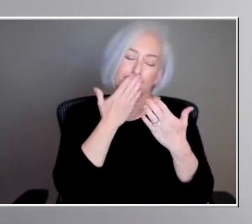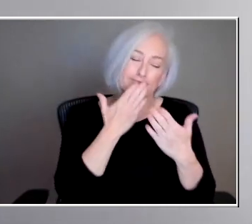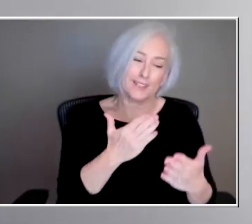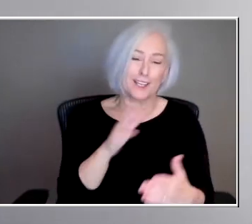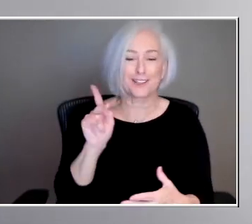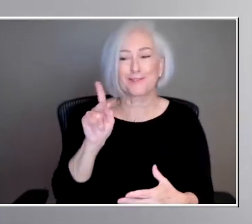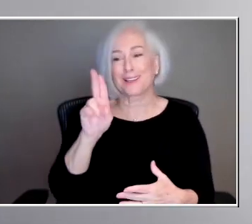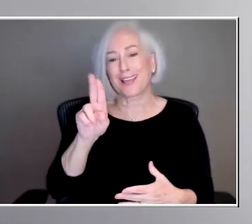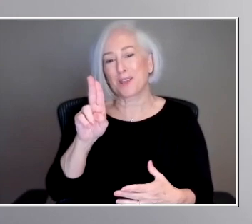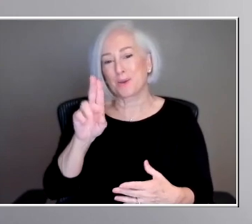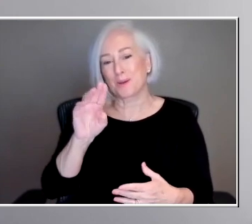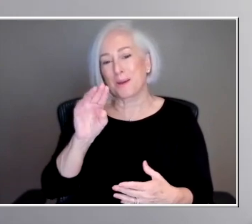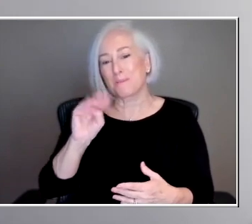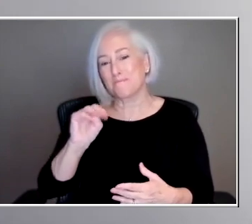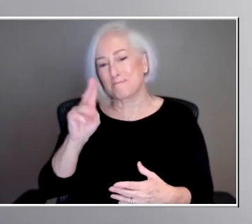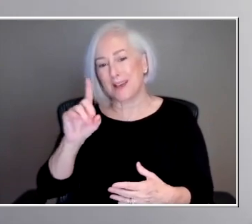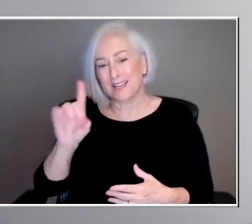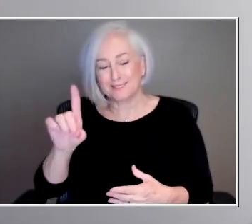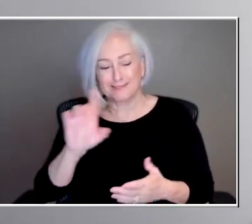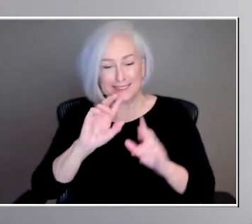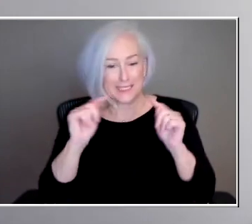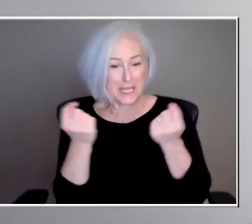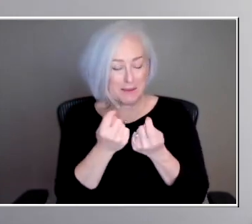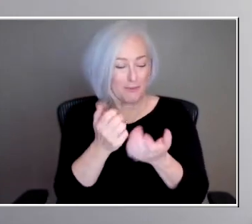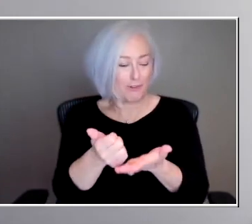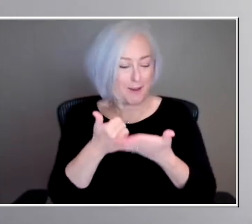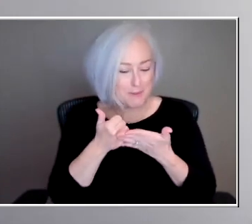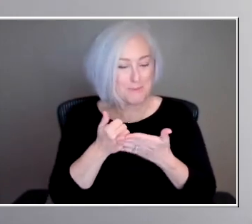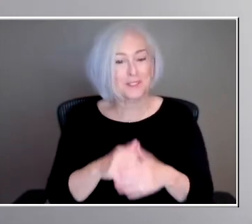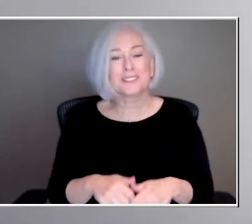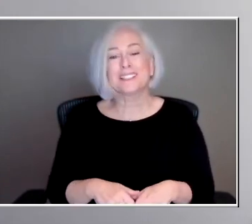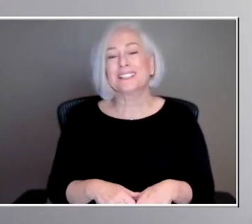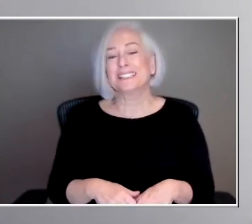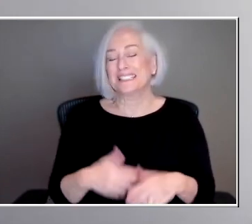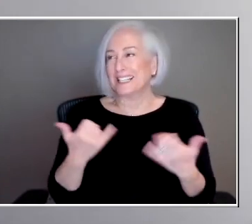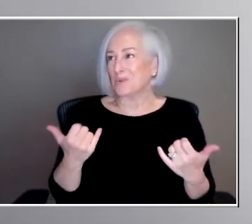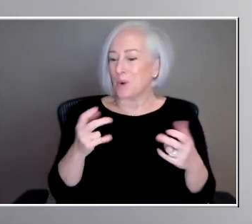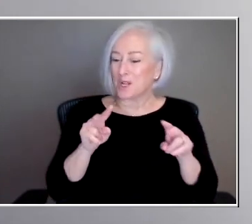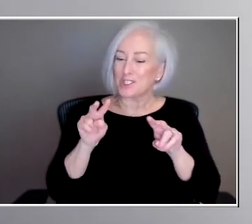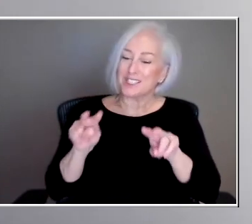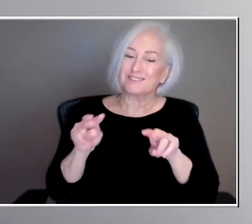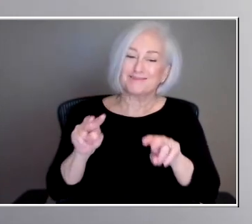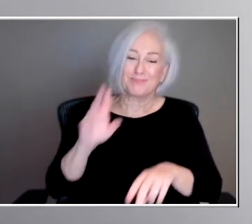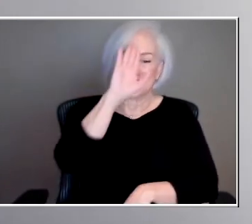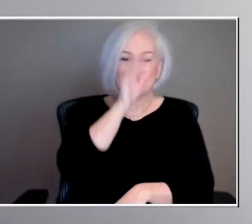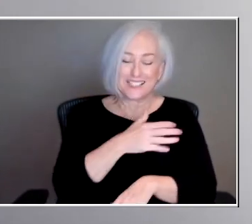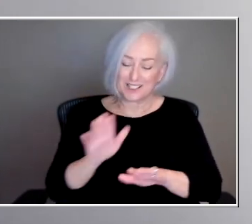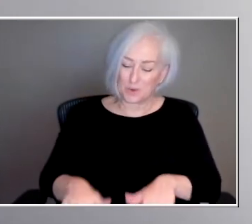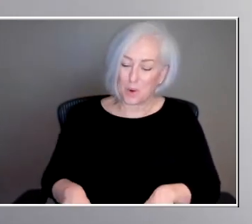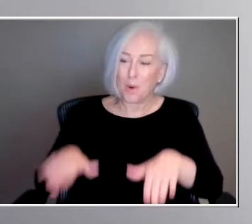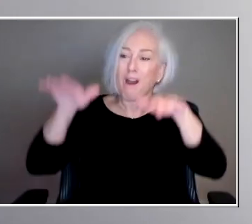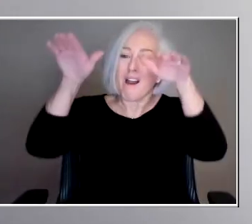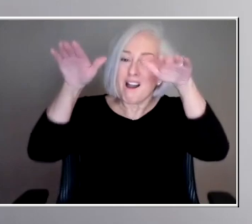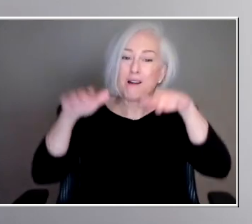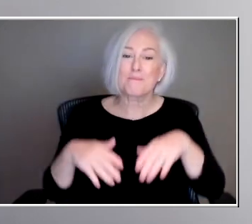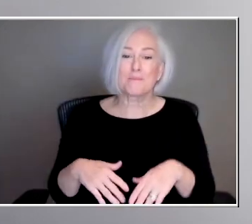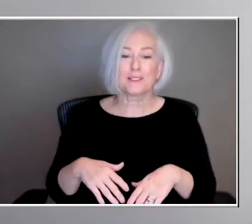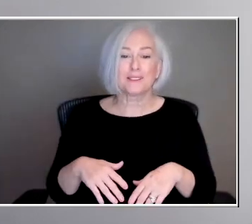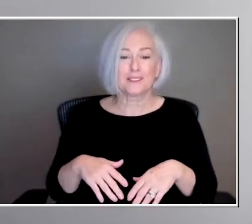to being able to do those things, and obviously watching our son grow up and being able to share those things with him and stay active with